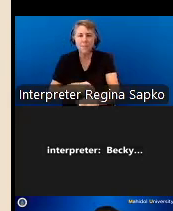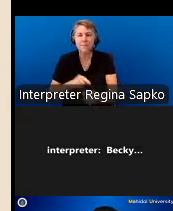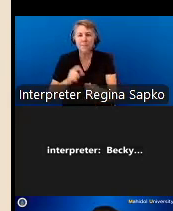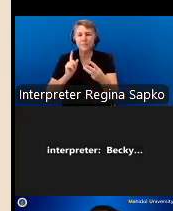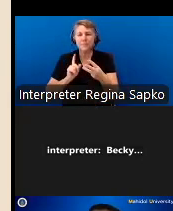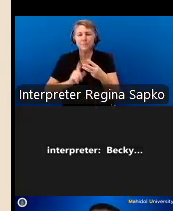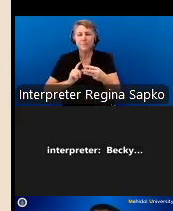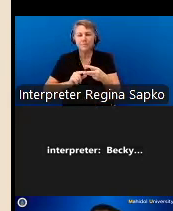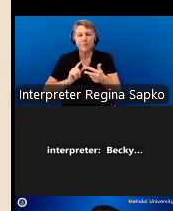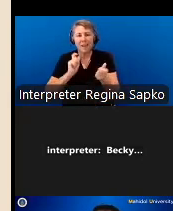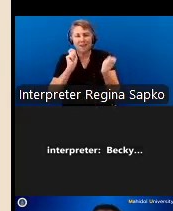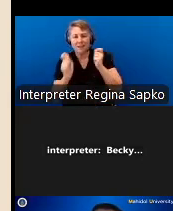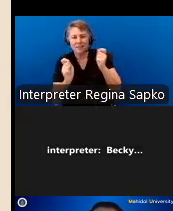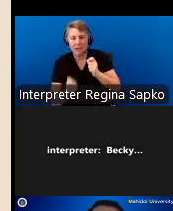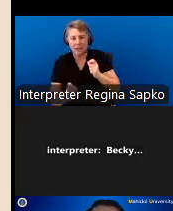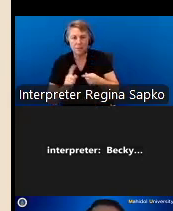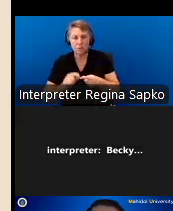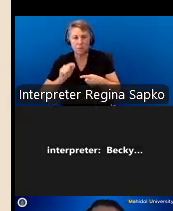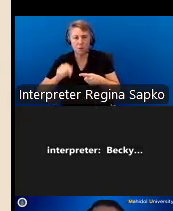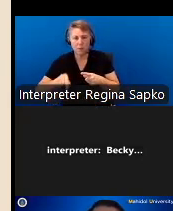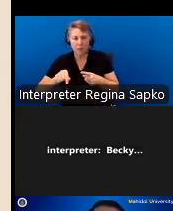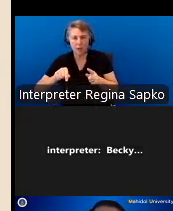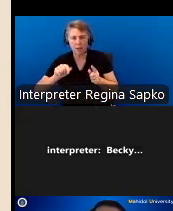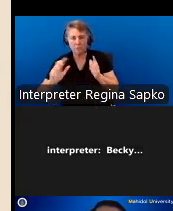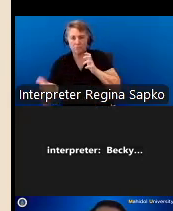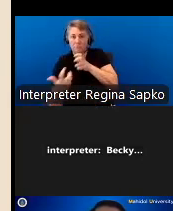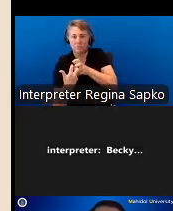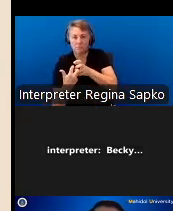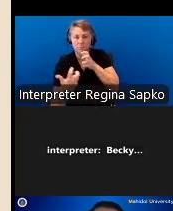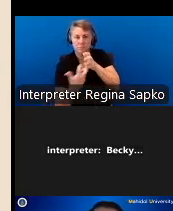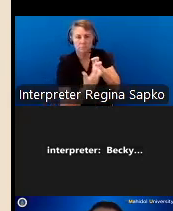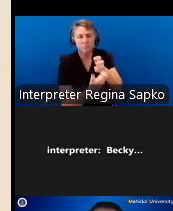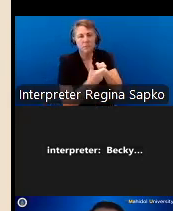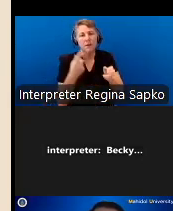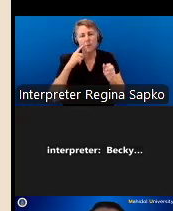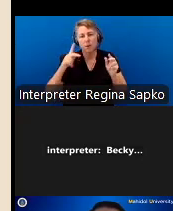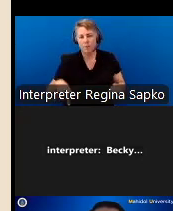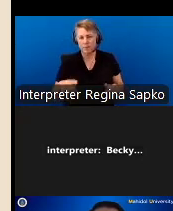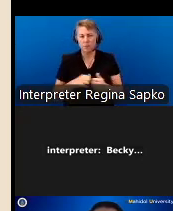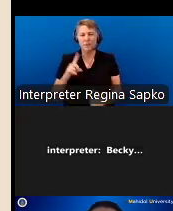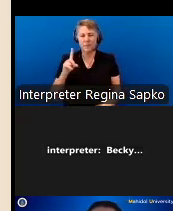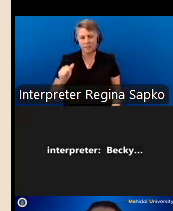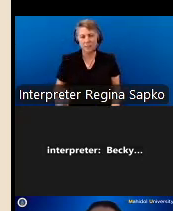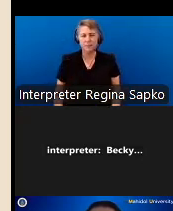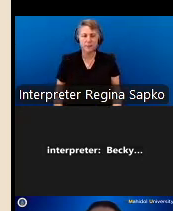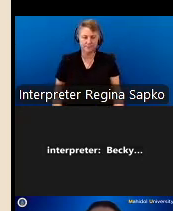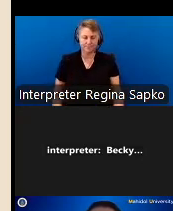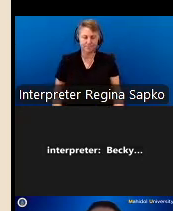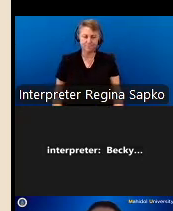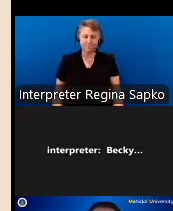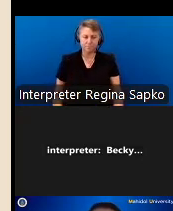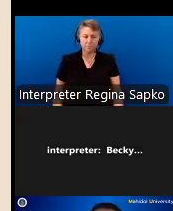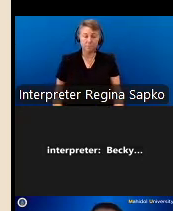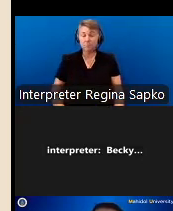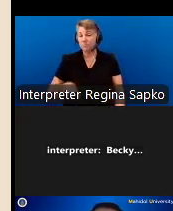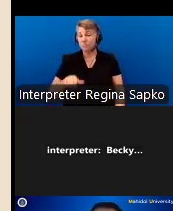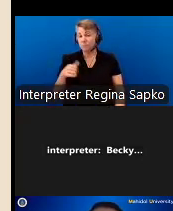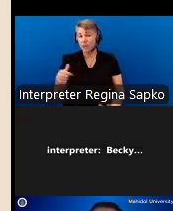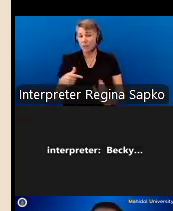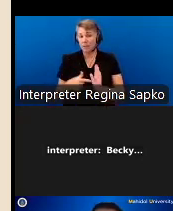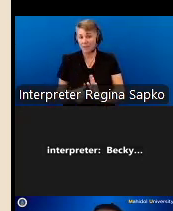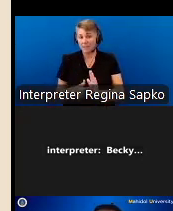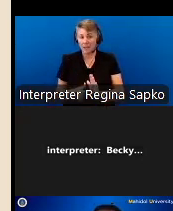their environment or workplace for a person with disability. The another example like Iris